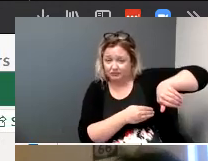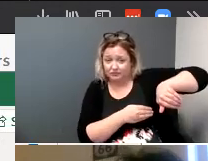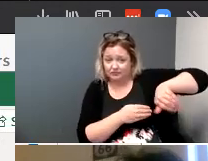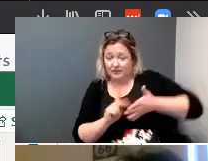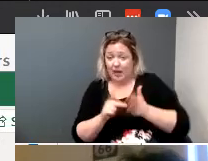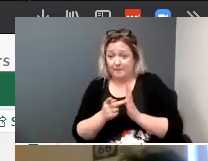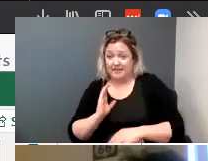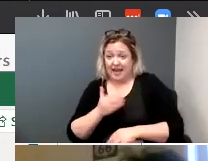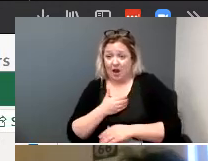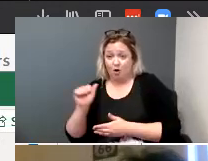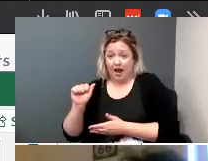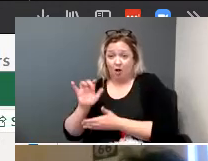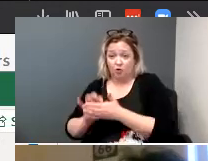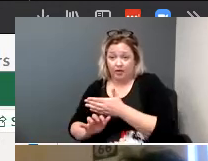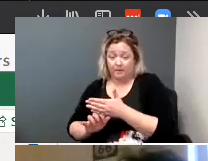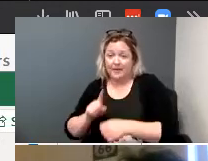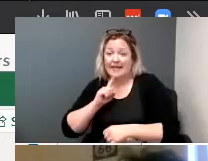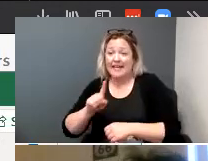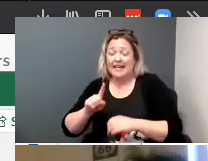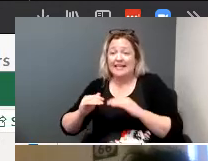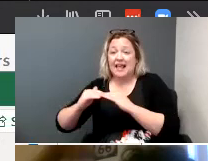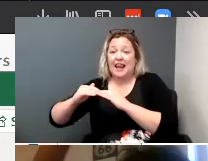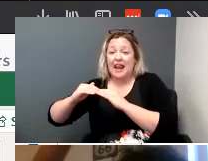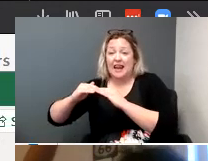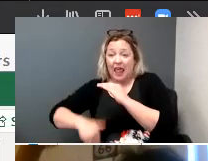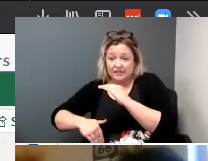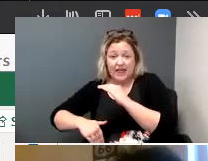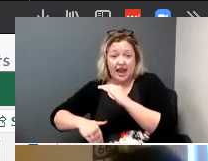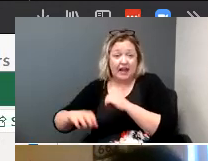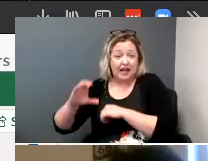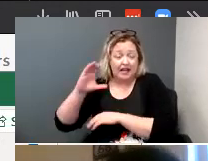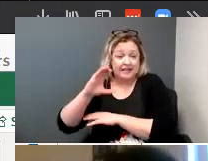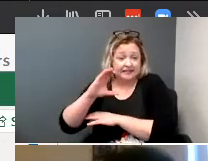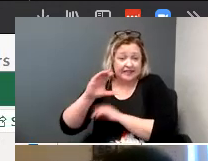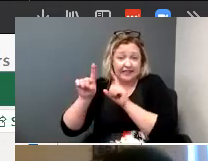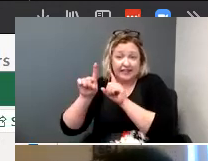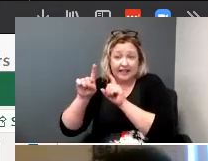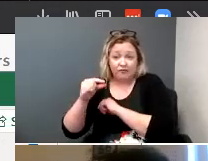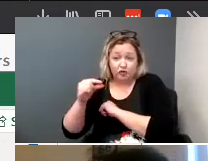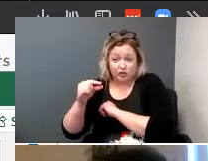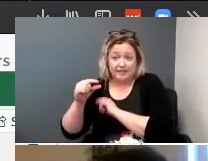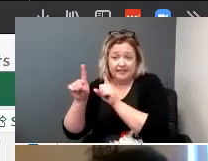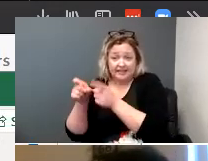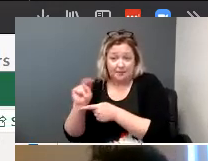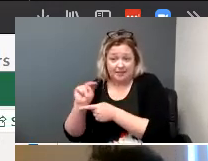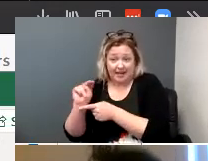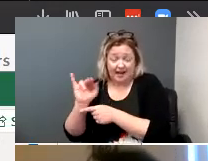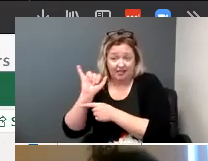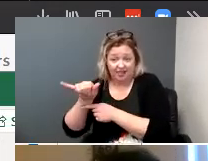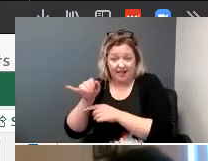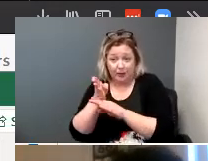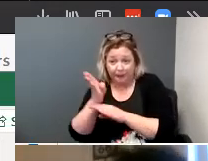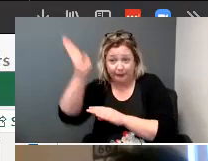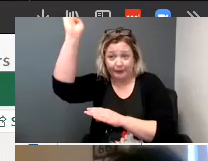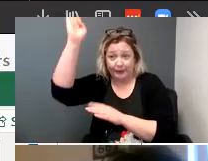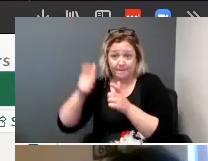is lower than the complexity of c times g of n. G of n is much larger than f of n. Similarly, for